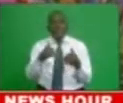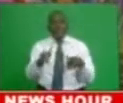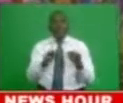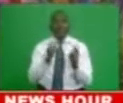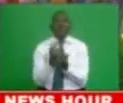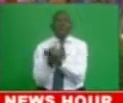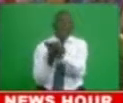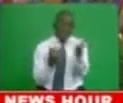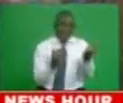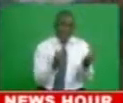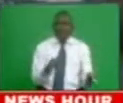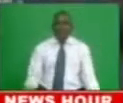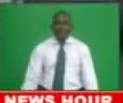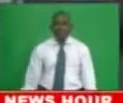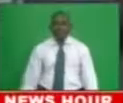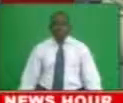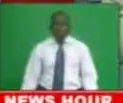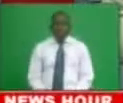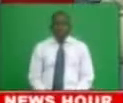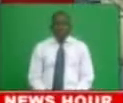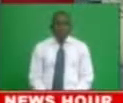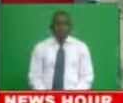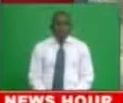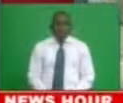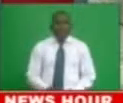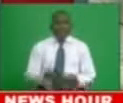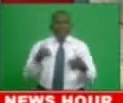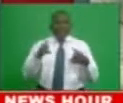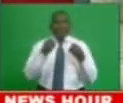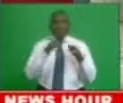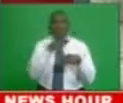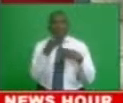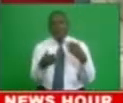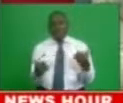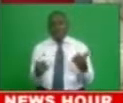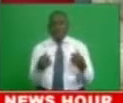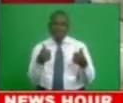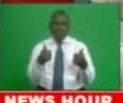celebrities in Ghana. That's all entertainment today.